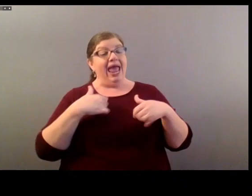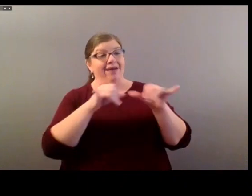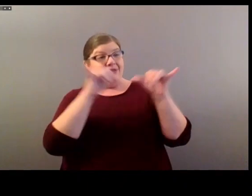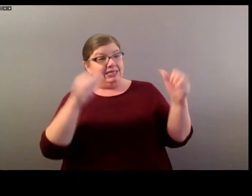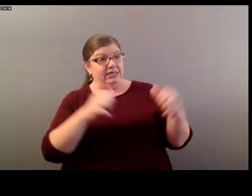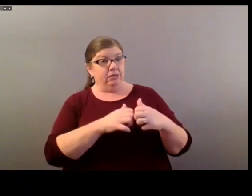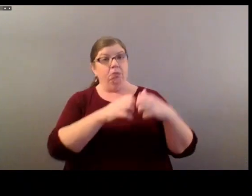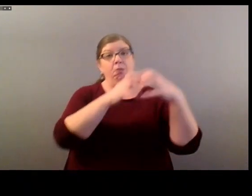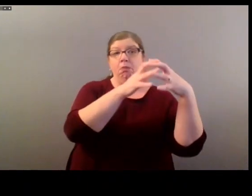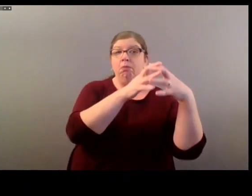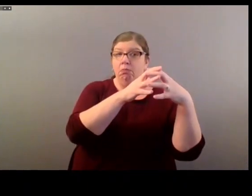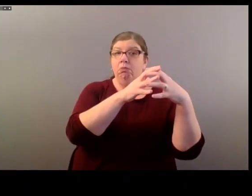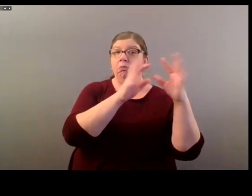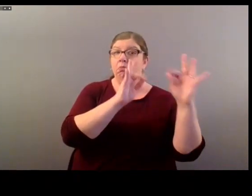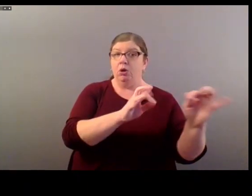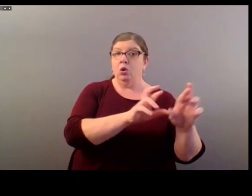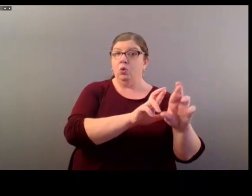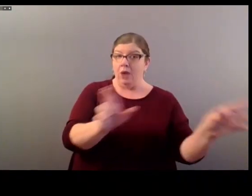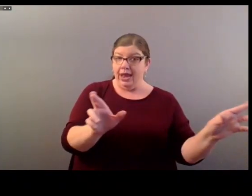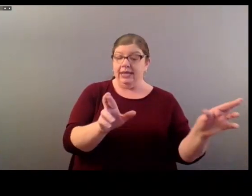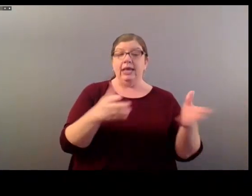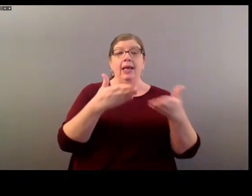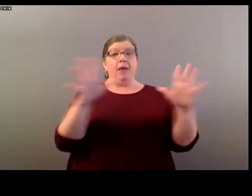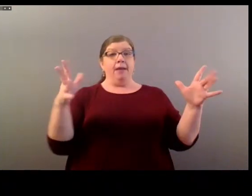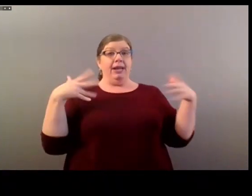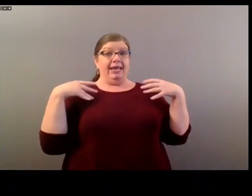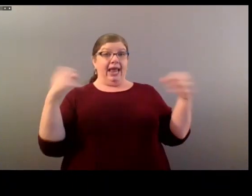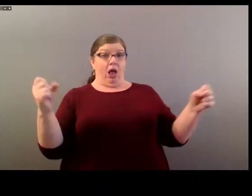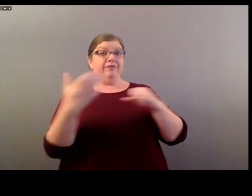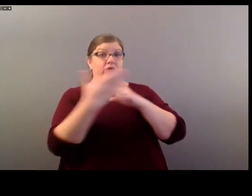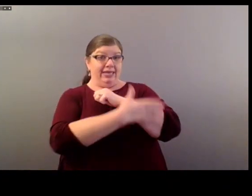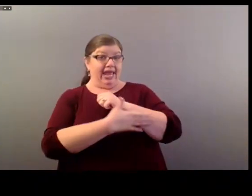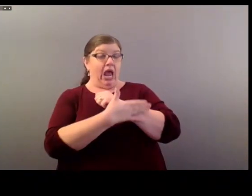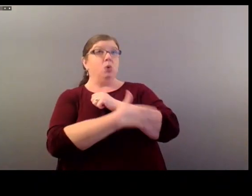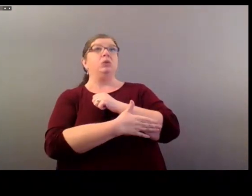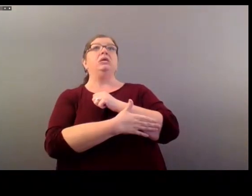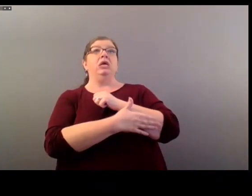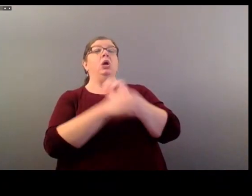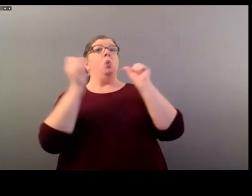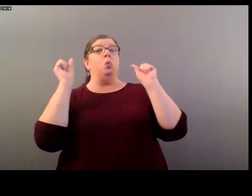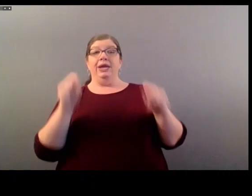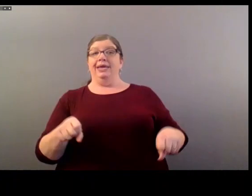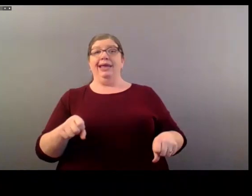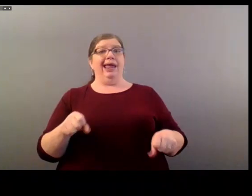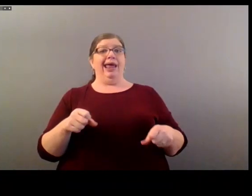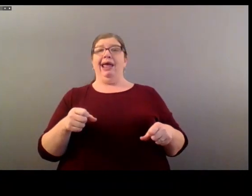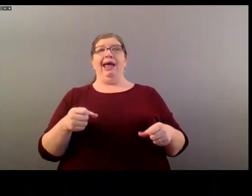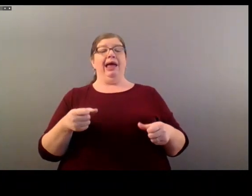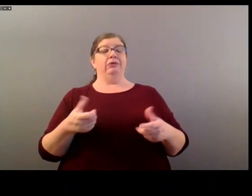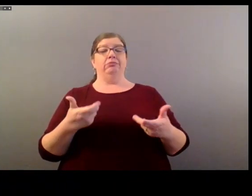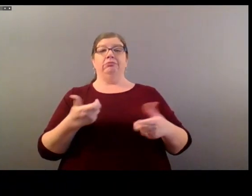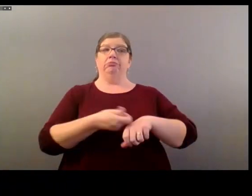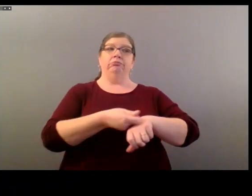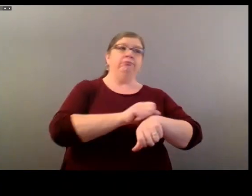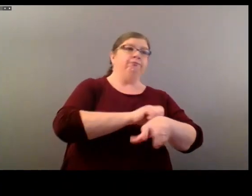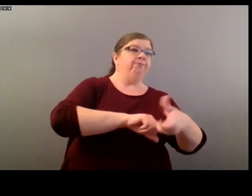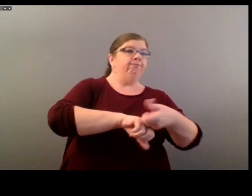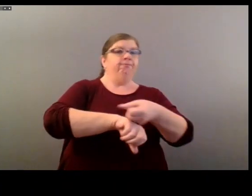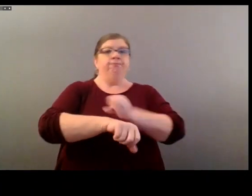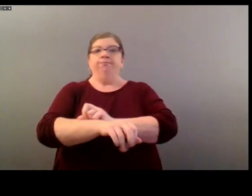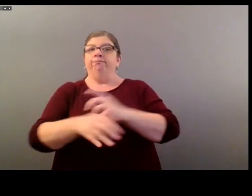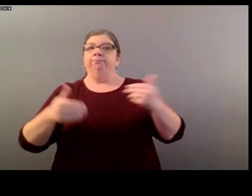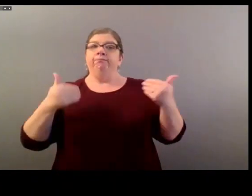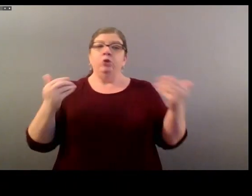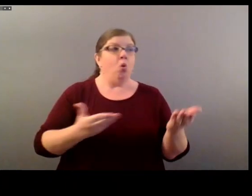place. Public health, the county public health, we can ramp up to offer at least